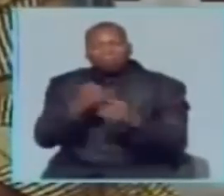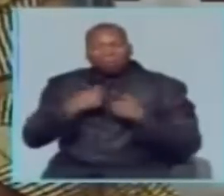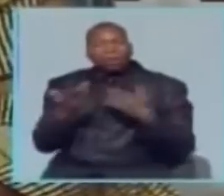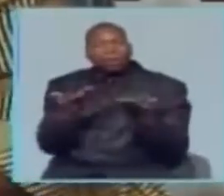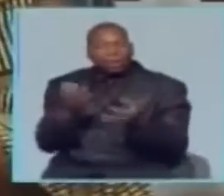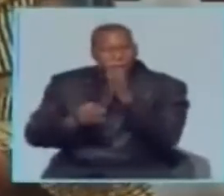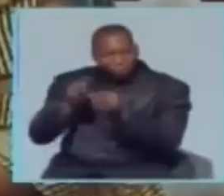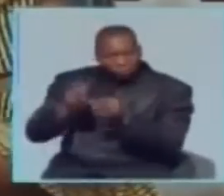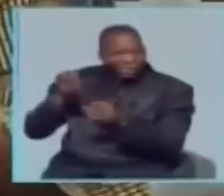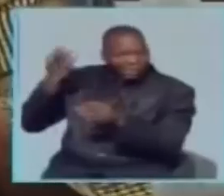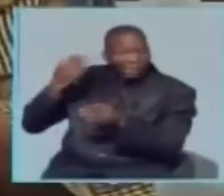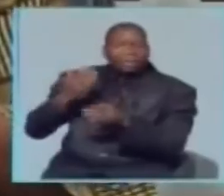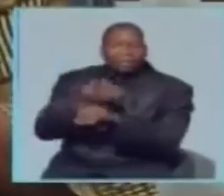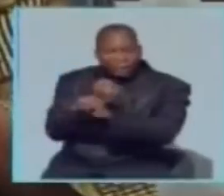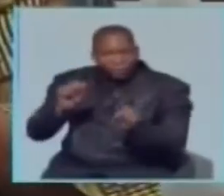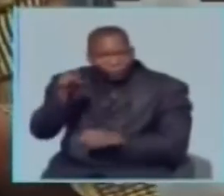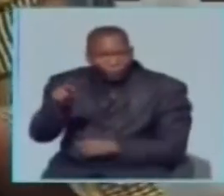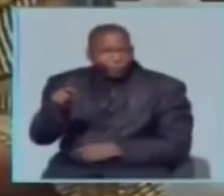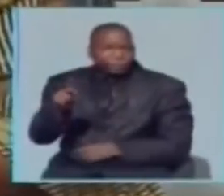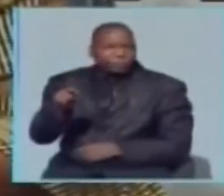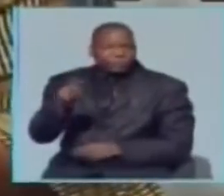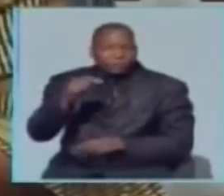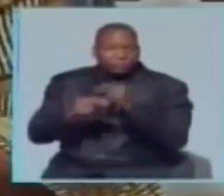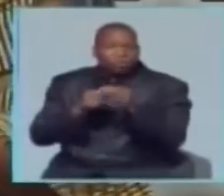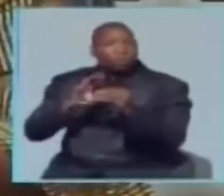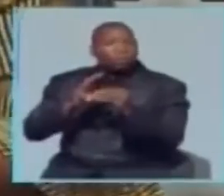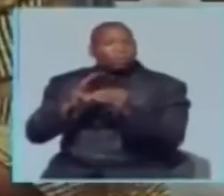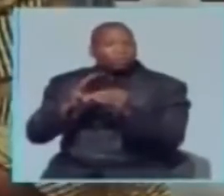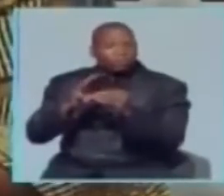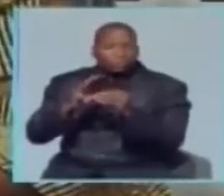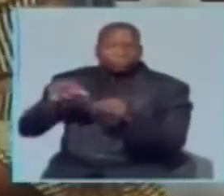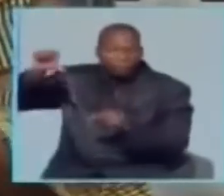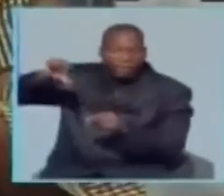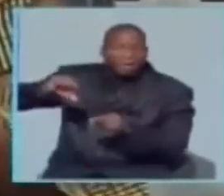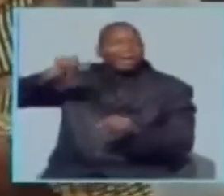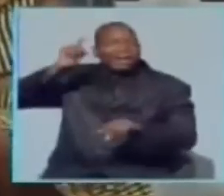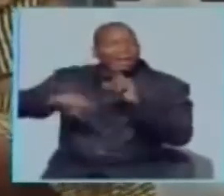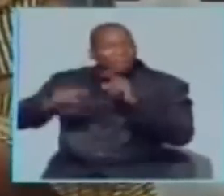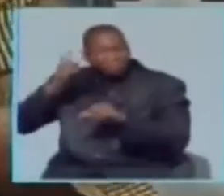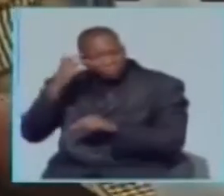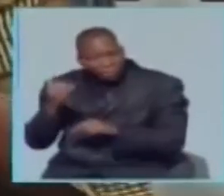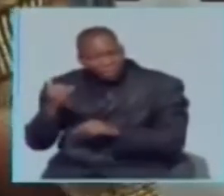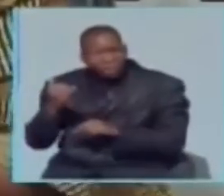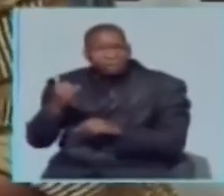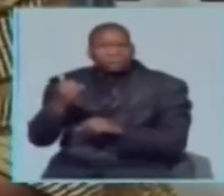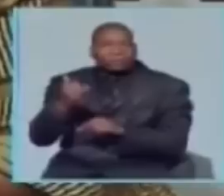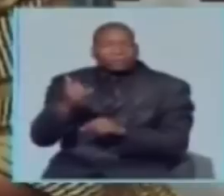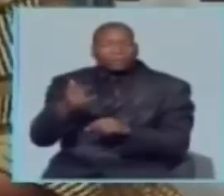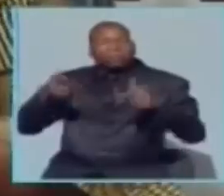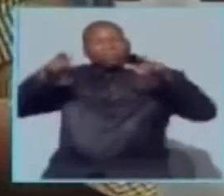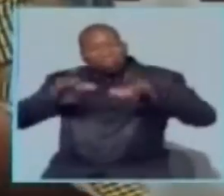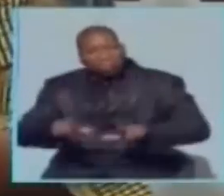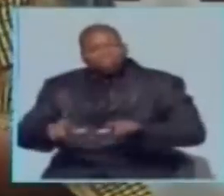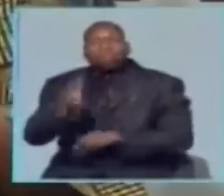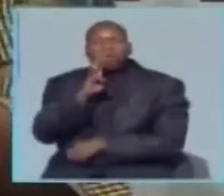then, we wouldn't have this problem as bad as it is now. Because even though the water levels are very low,